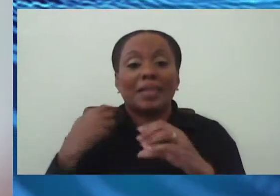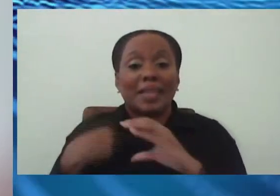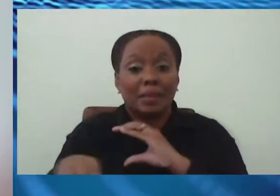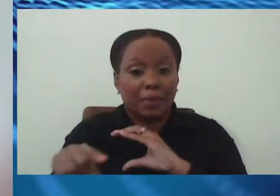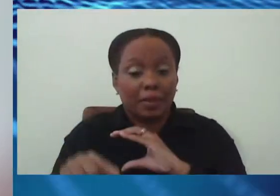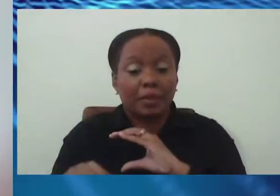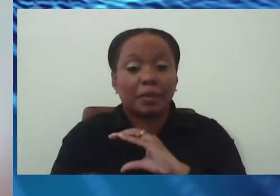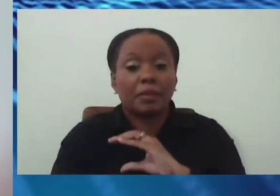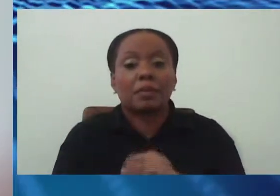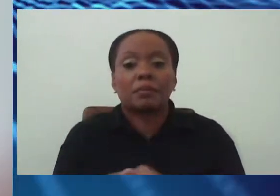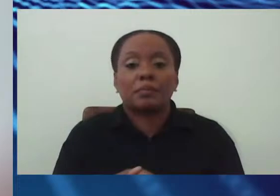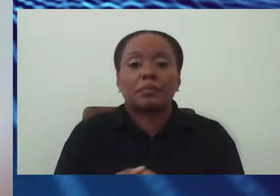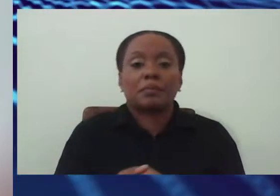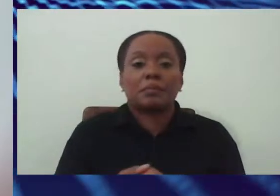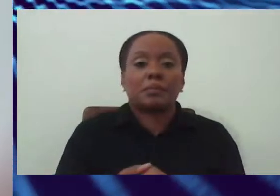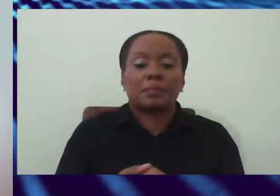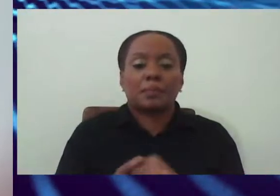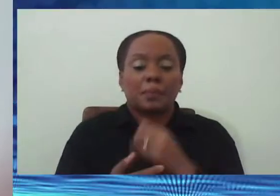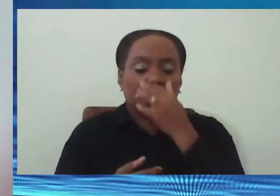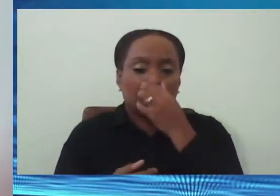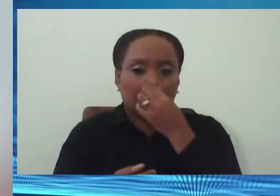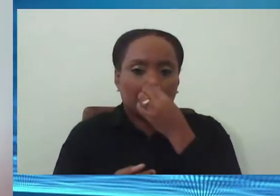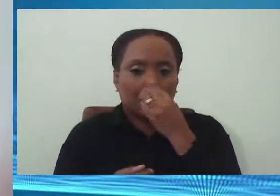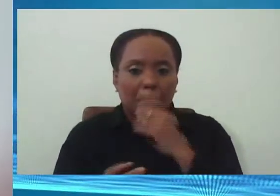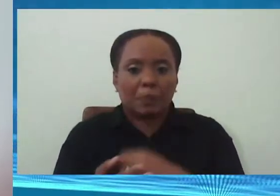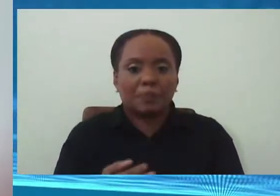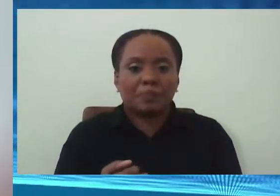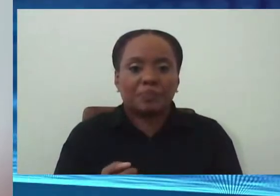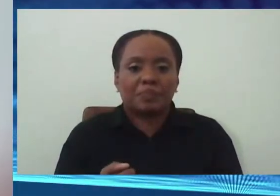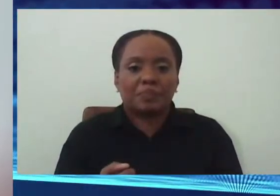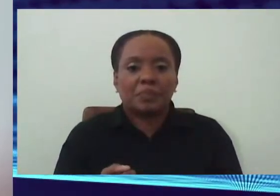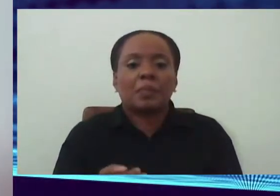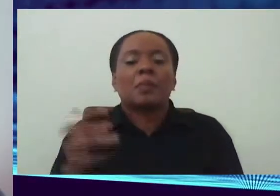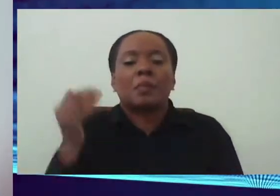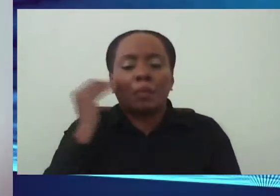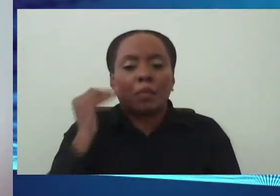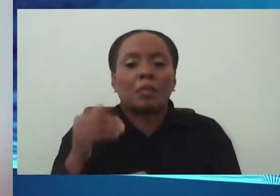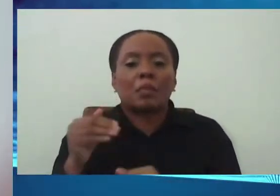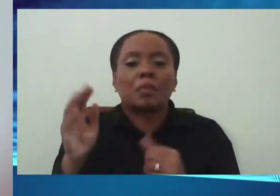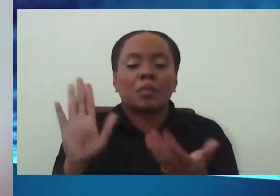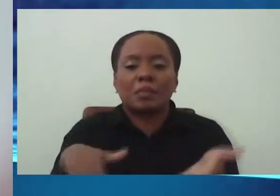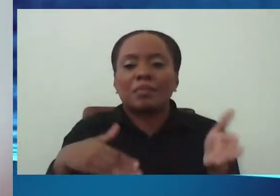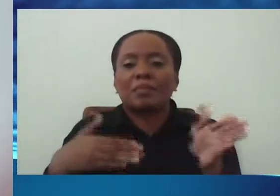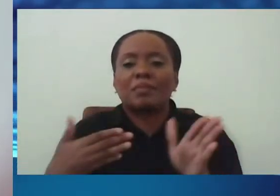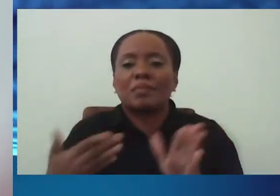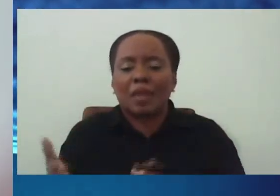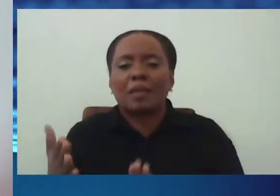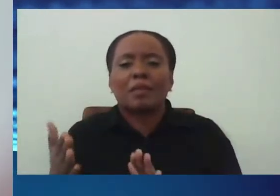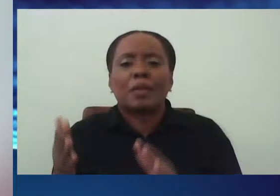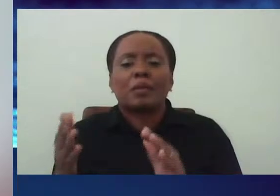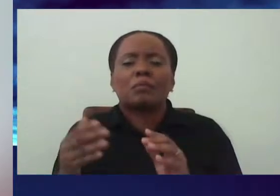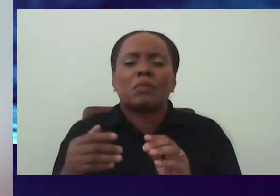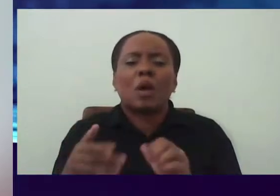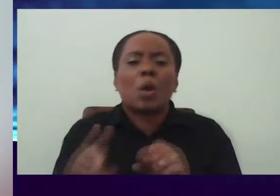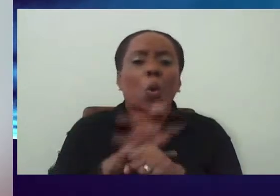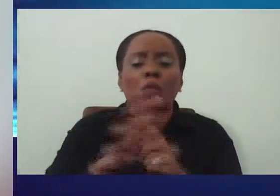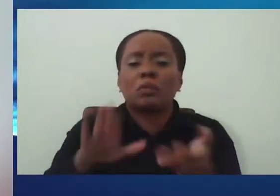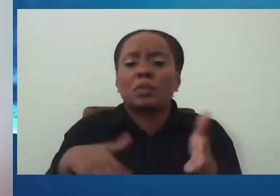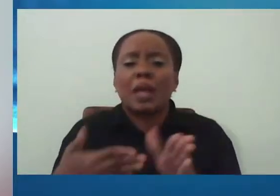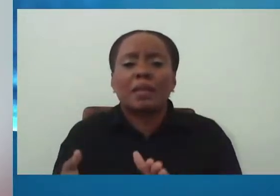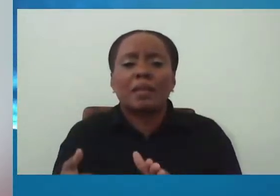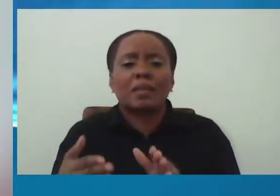of deaths in the setting of COVID has become a little more complex than would normally